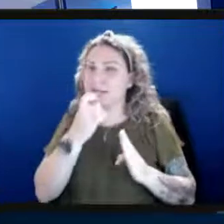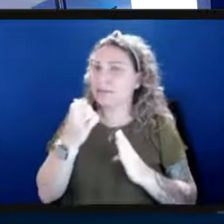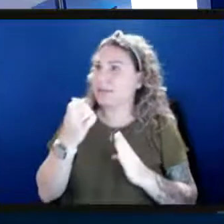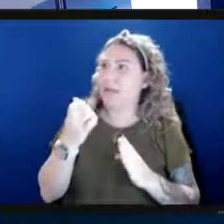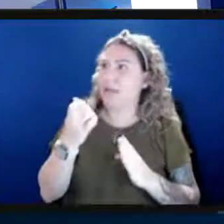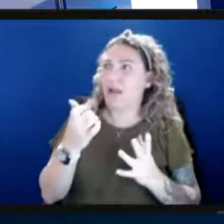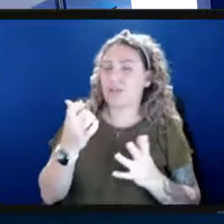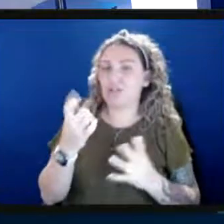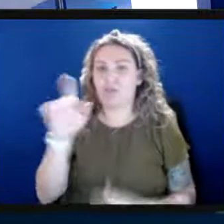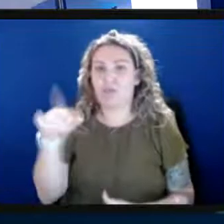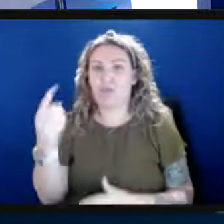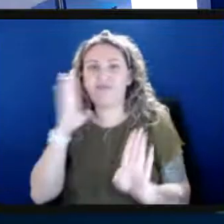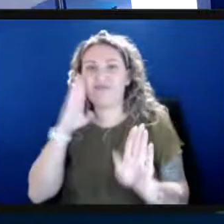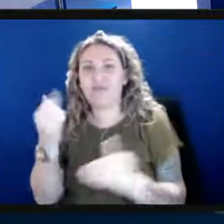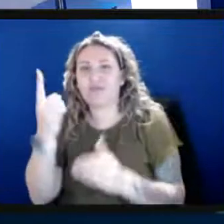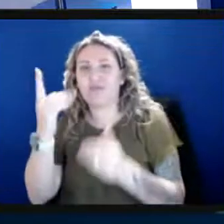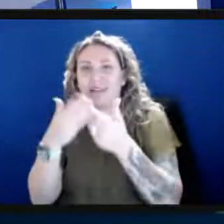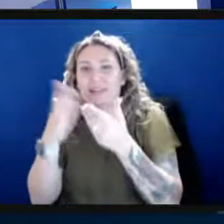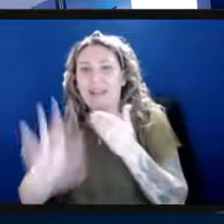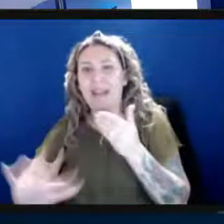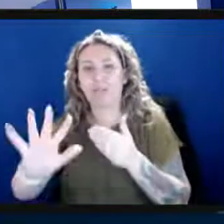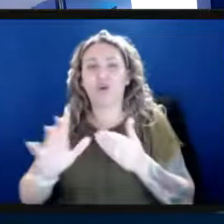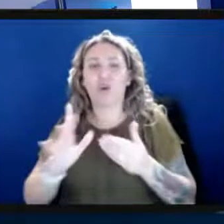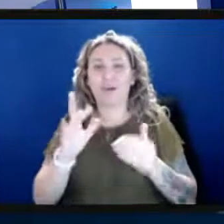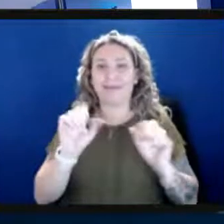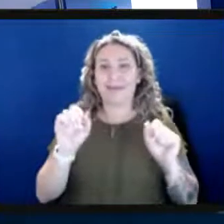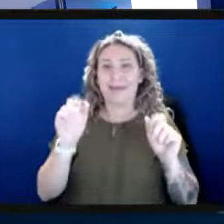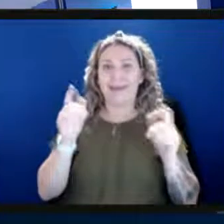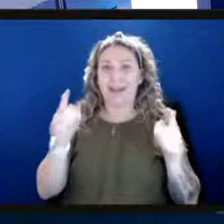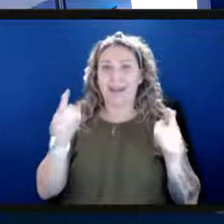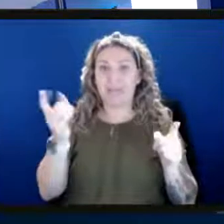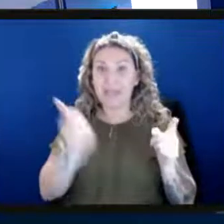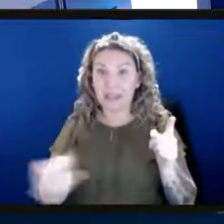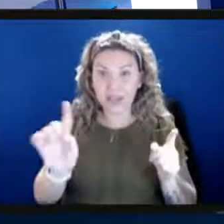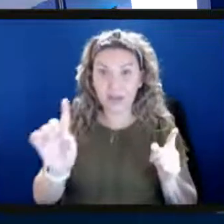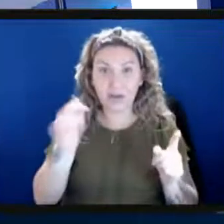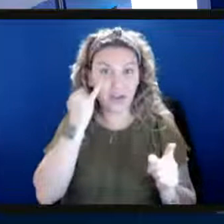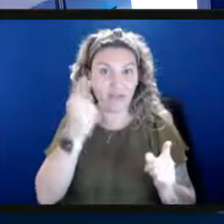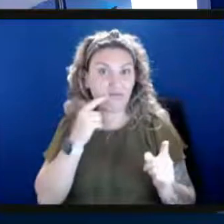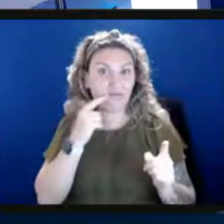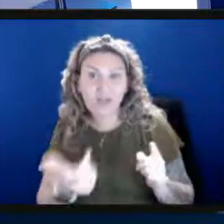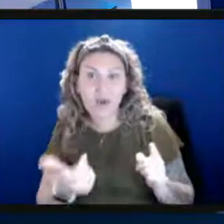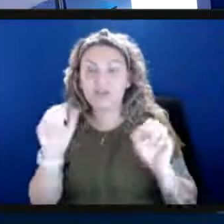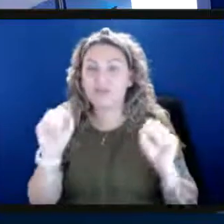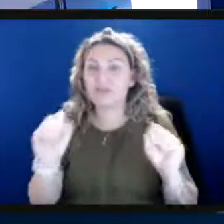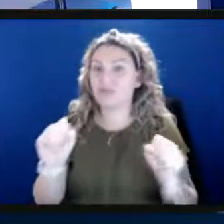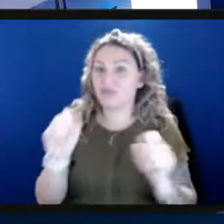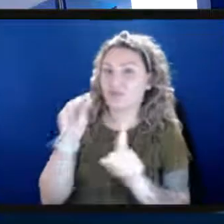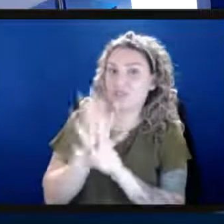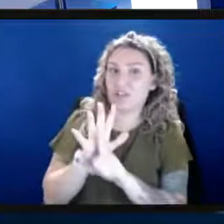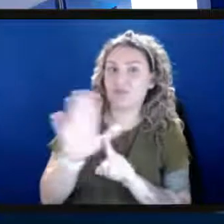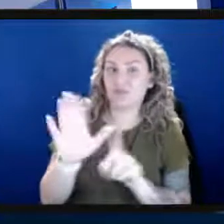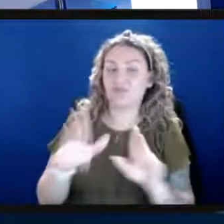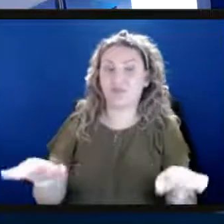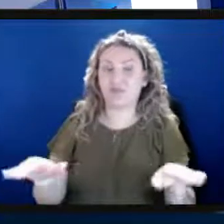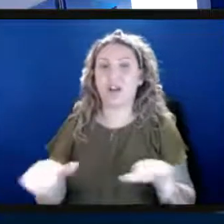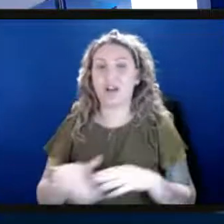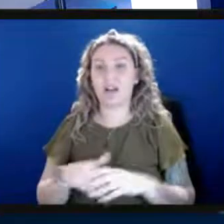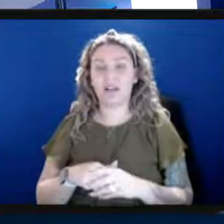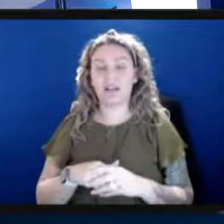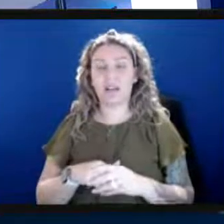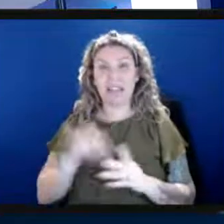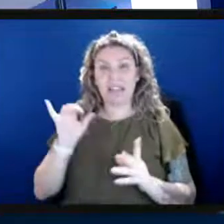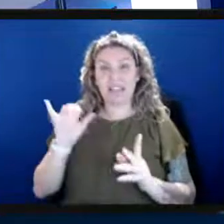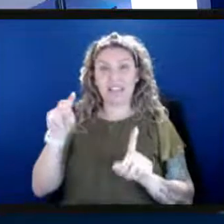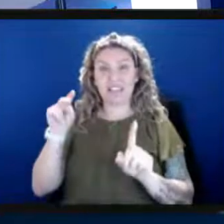another neighborhood. So it can happen anywhere. If you're watching this, it could affect your child. And I'm saying that from the perspective of an